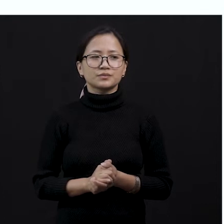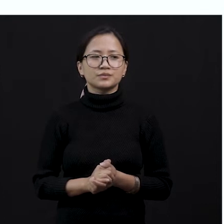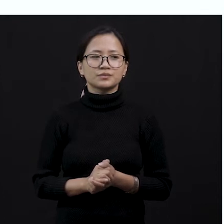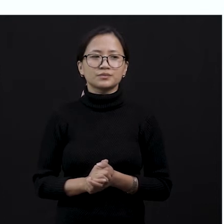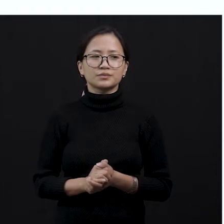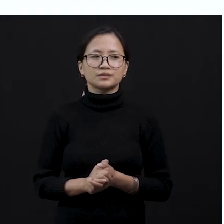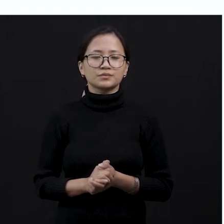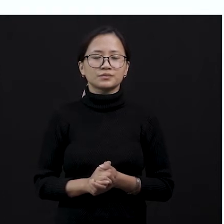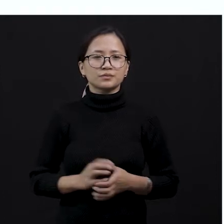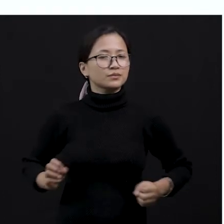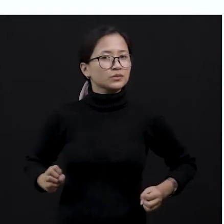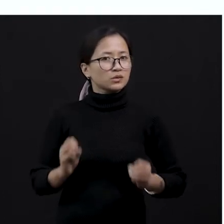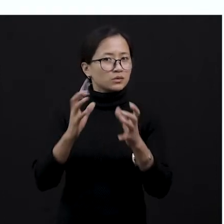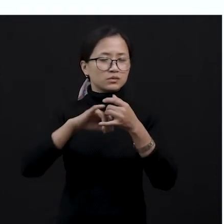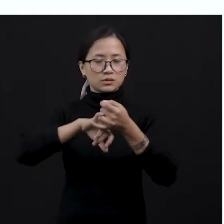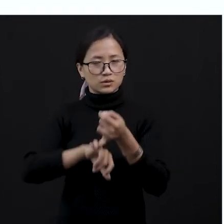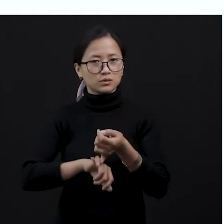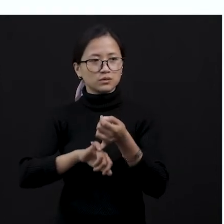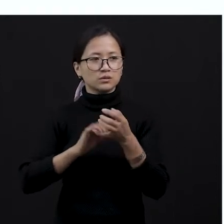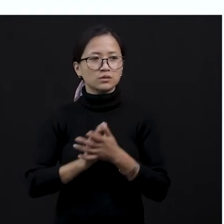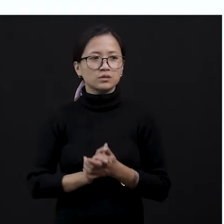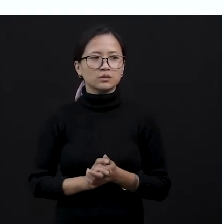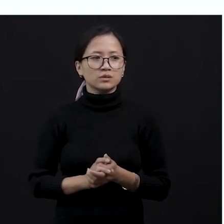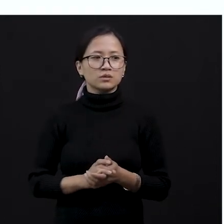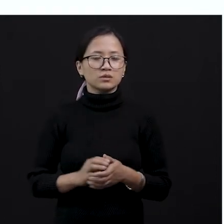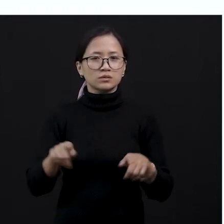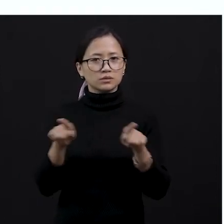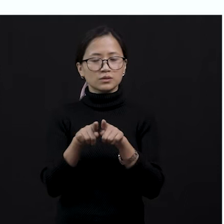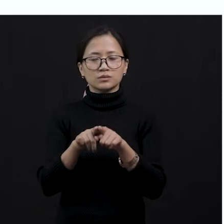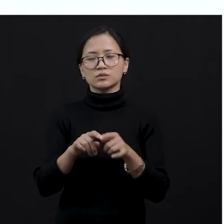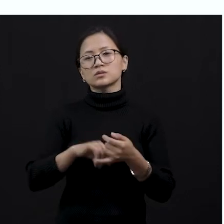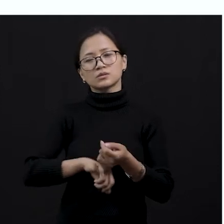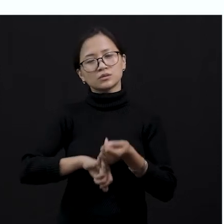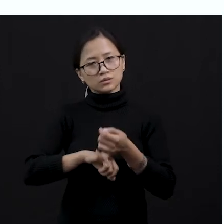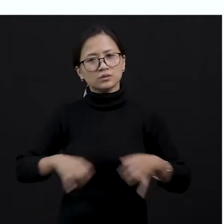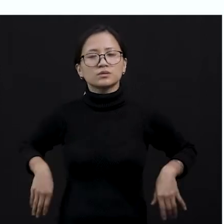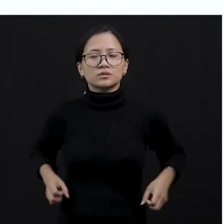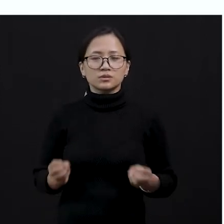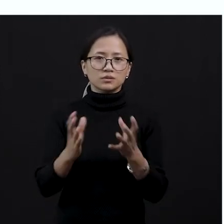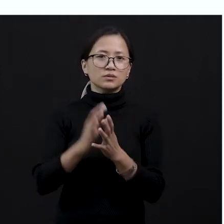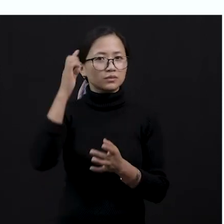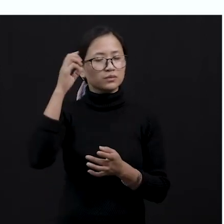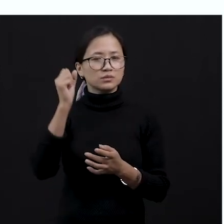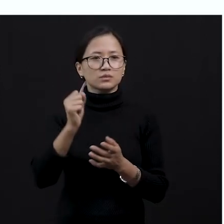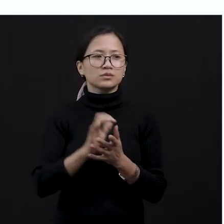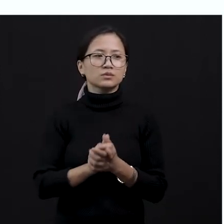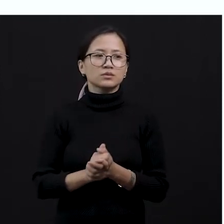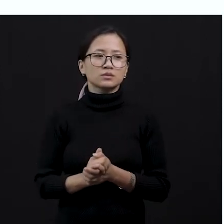since synonyms also starts with S and same also start with S, we will remember